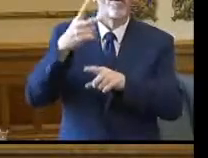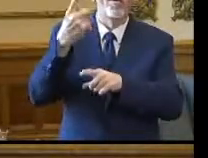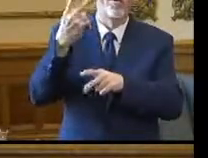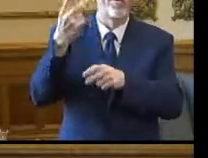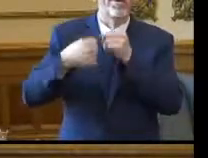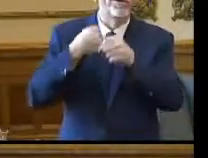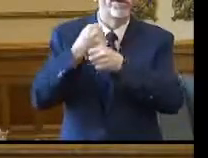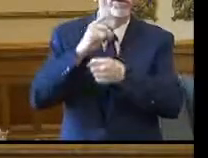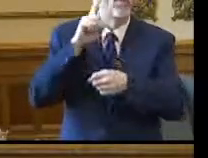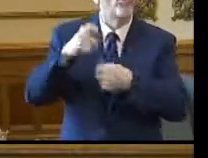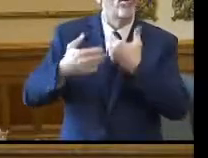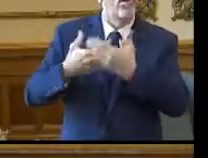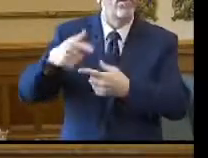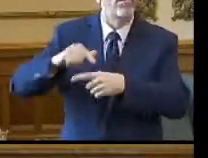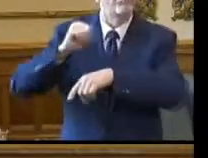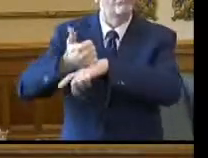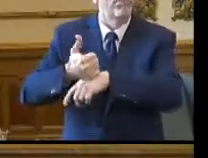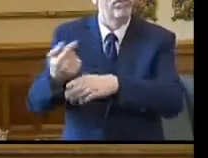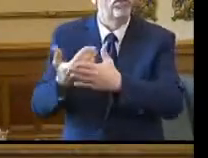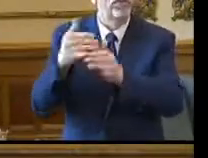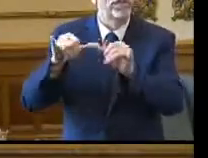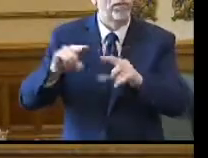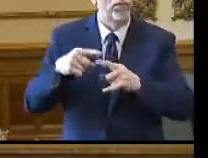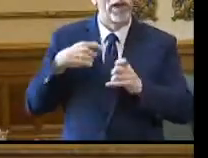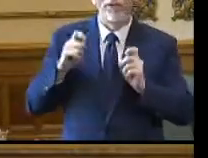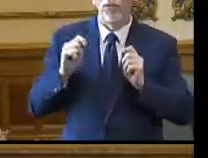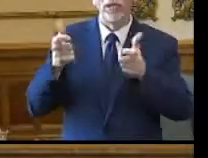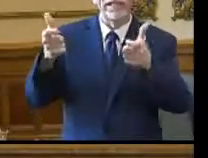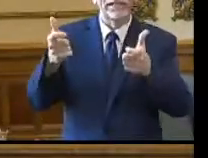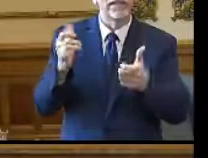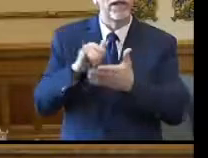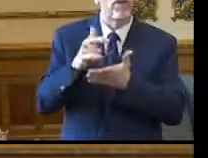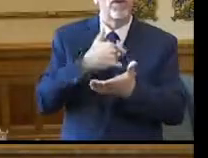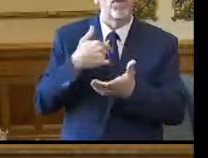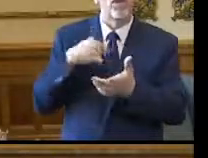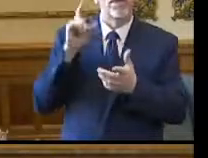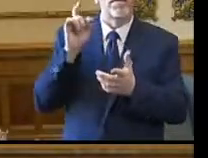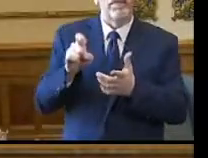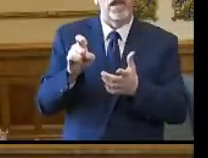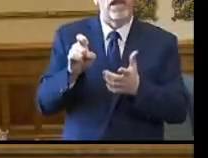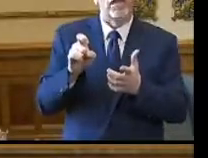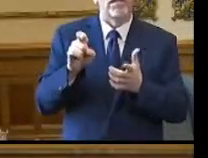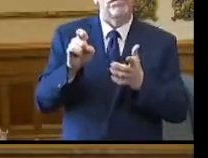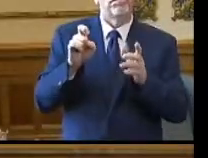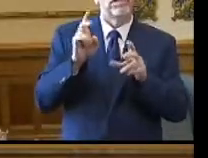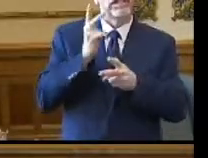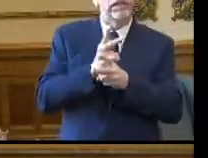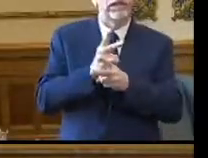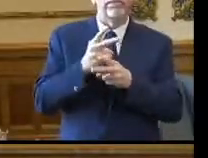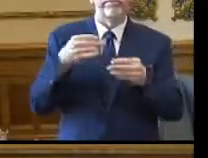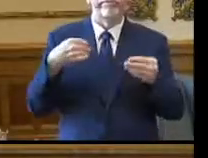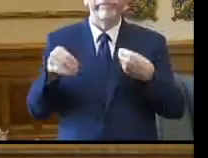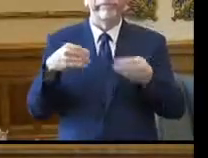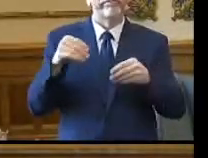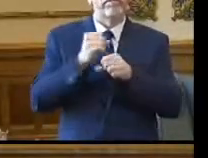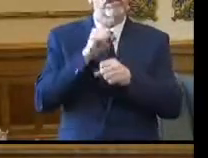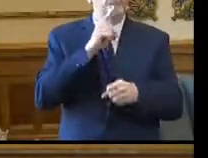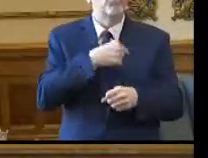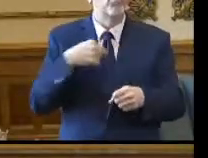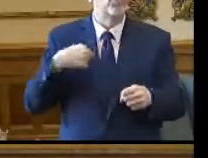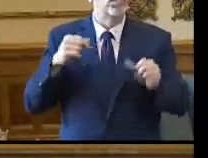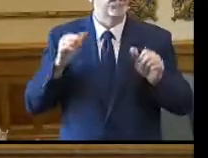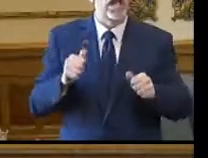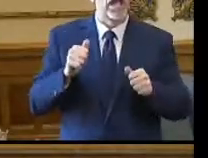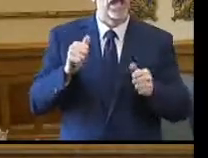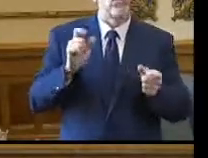to put these processes into place. That's why we must remain nimble enough to make sure that we can